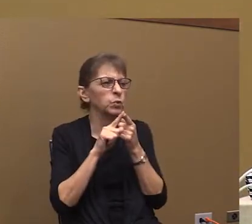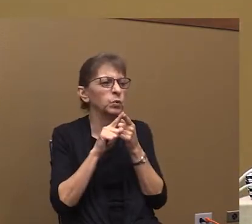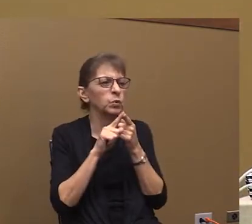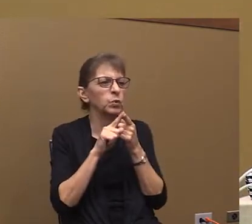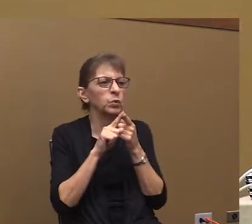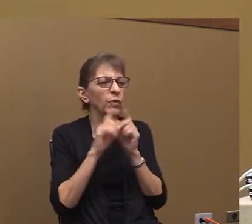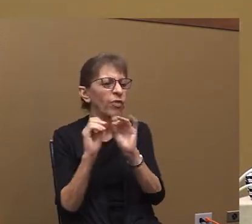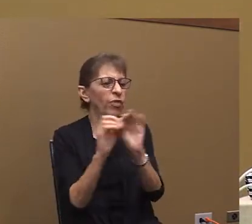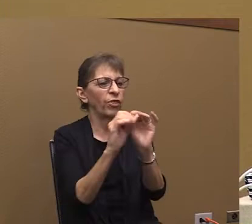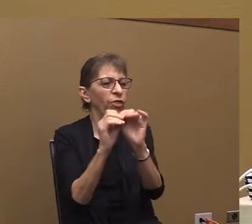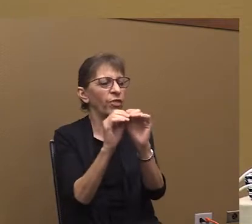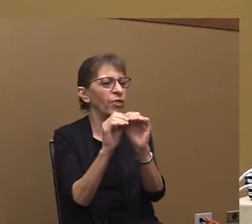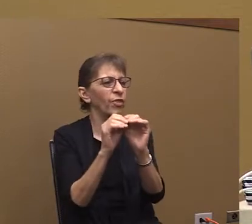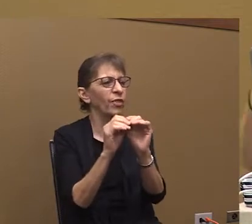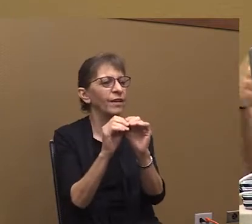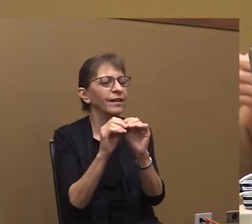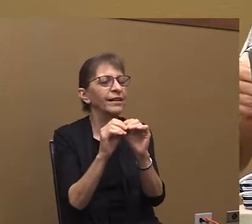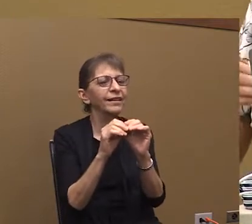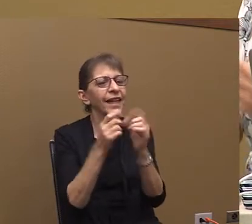is responding